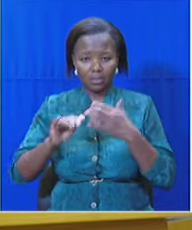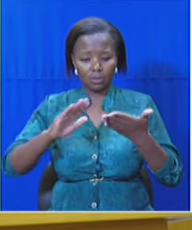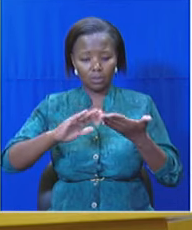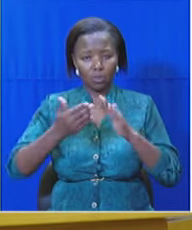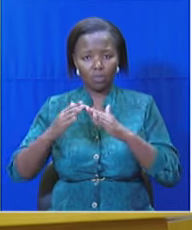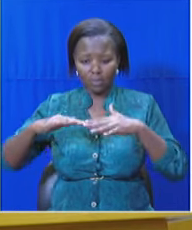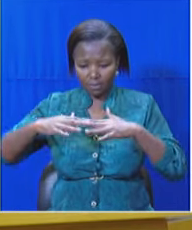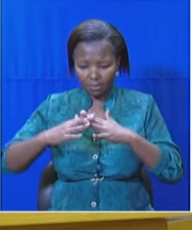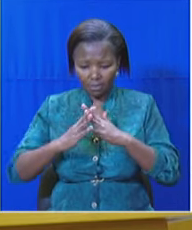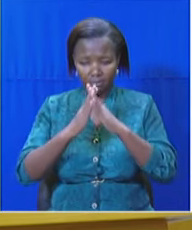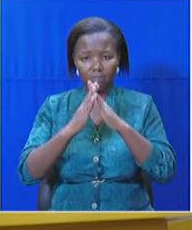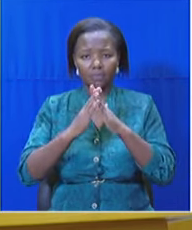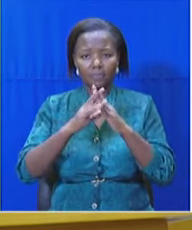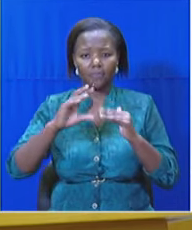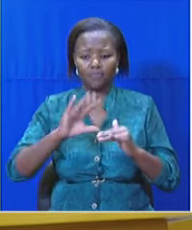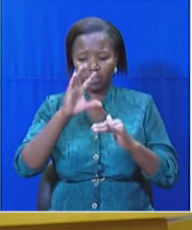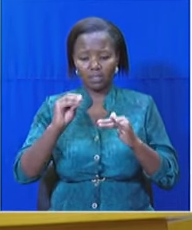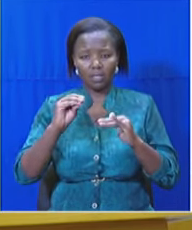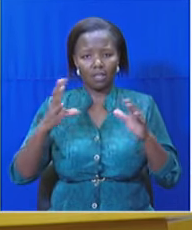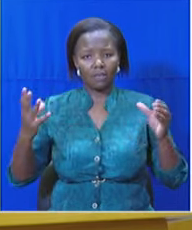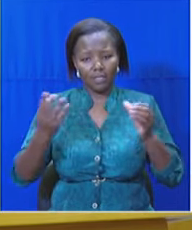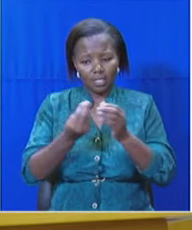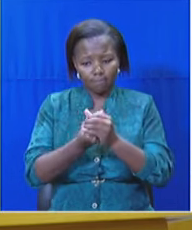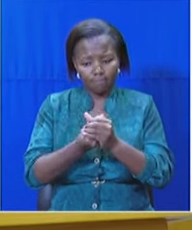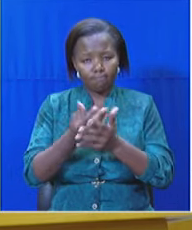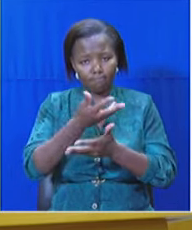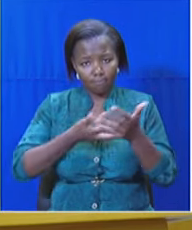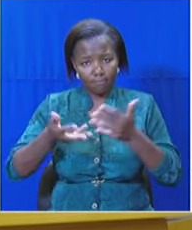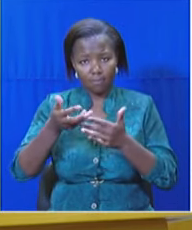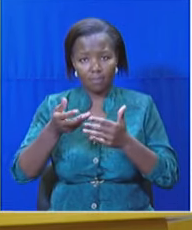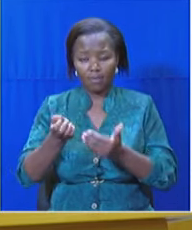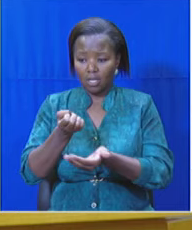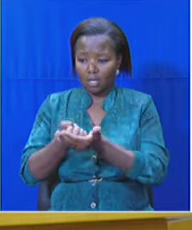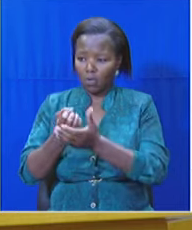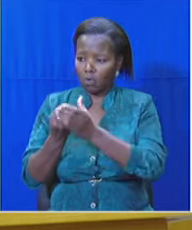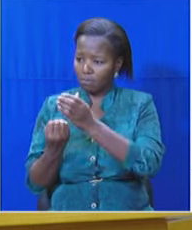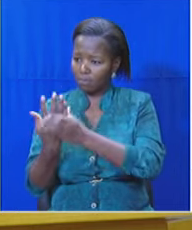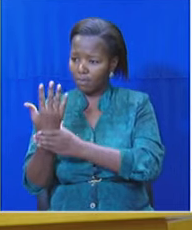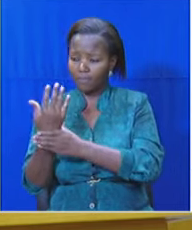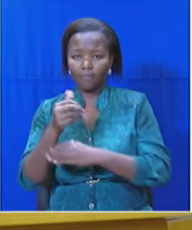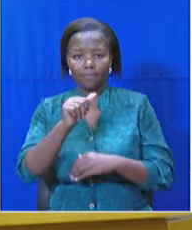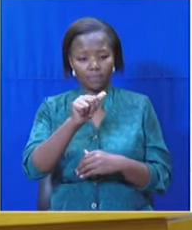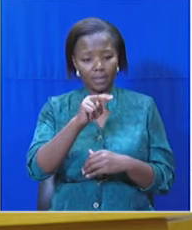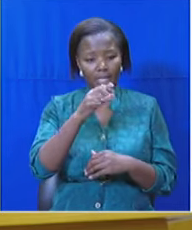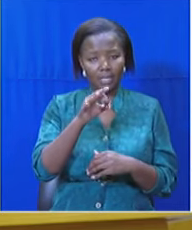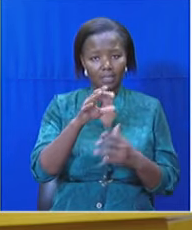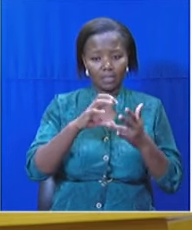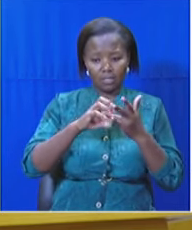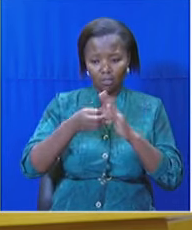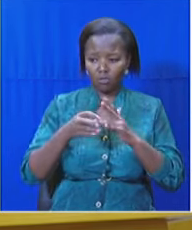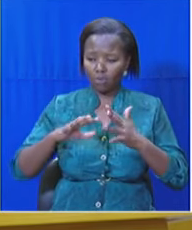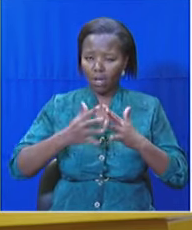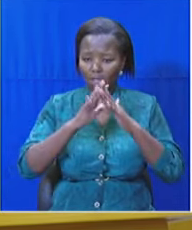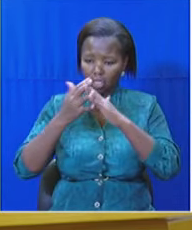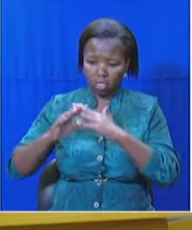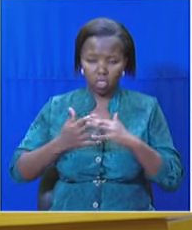cohesion, building a winning economy, the ANC is intent on destruction. Therefore,